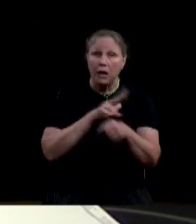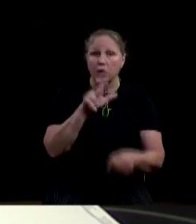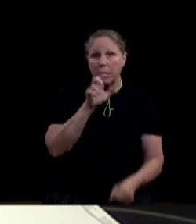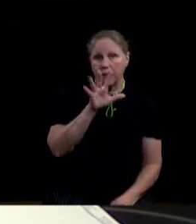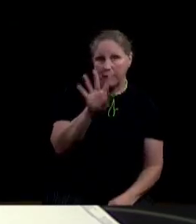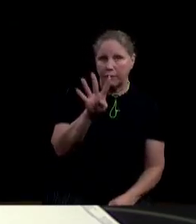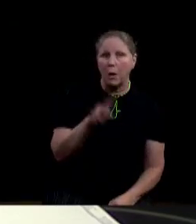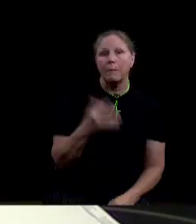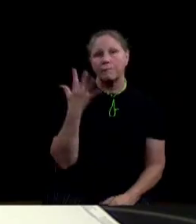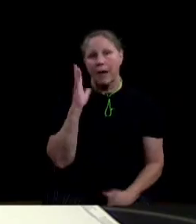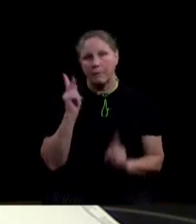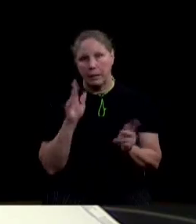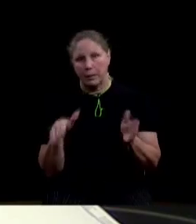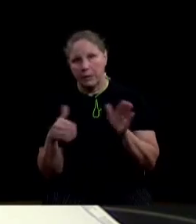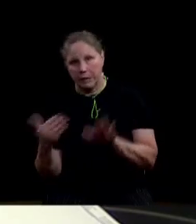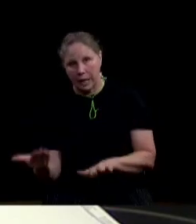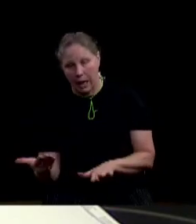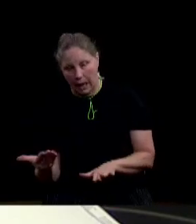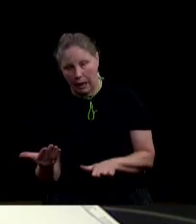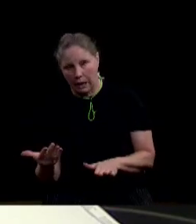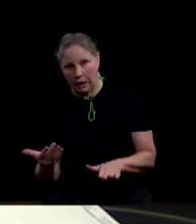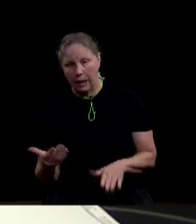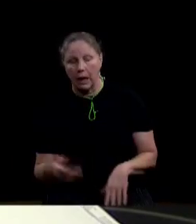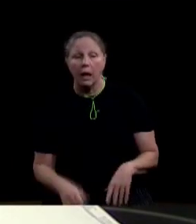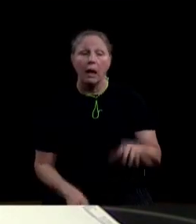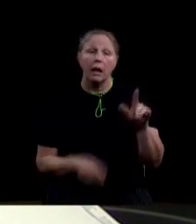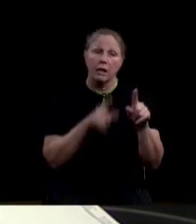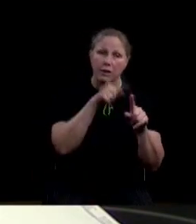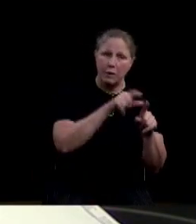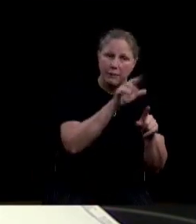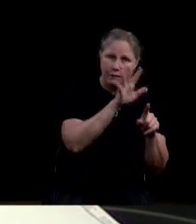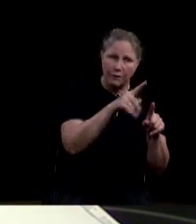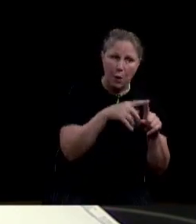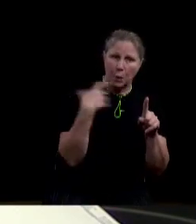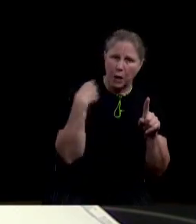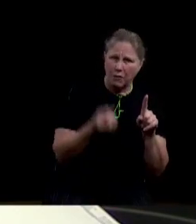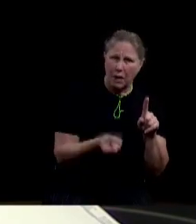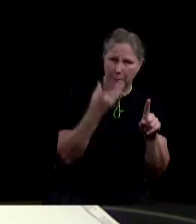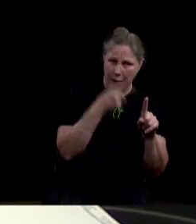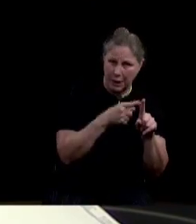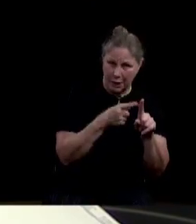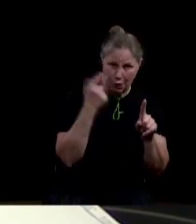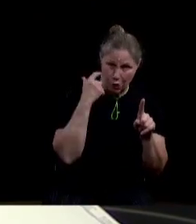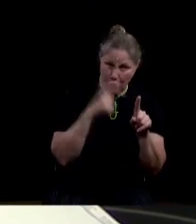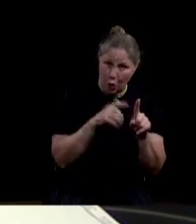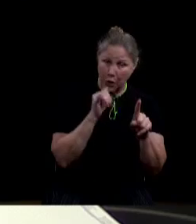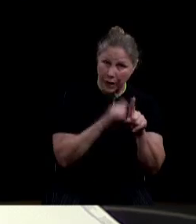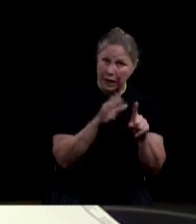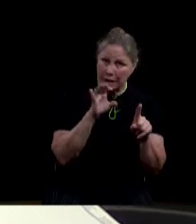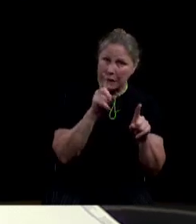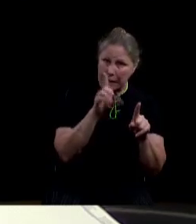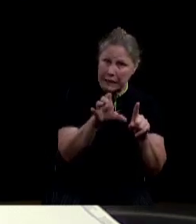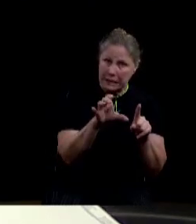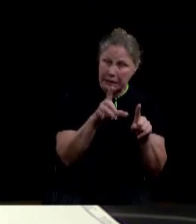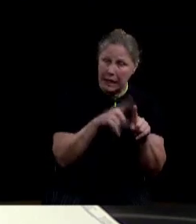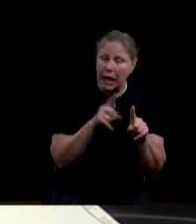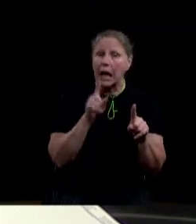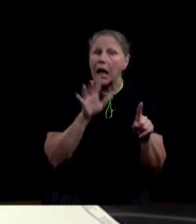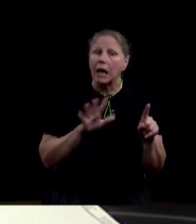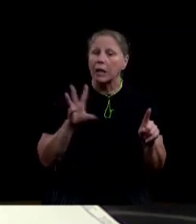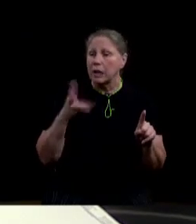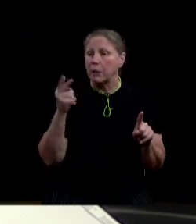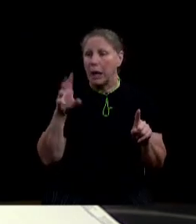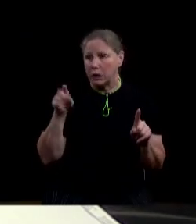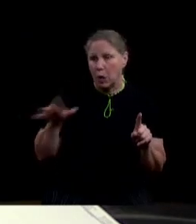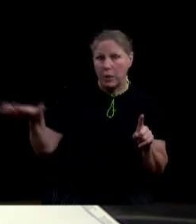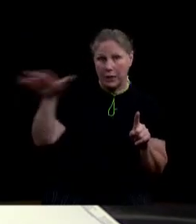those cases have recovered? Have you noticed that the CDC and World Health Organization keep flip-flopping